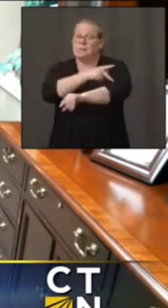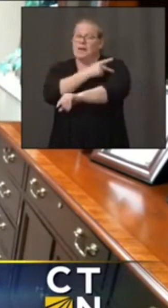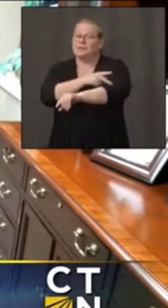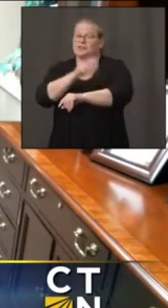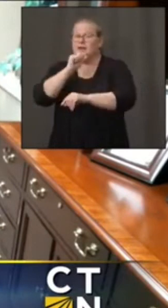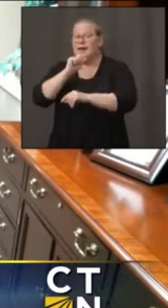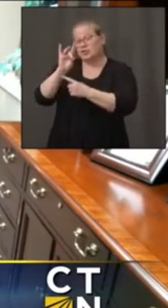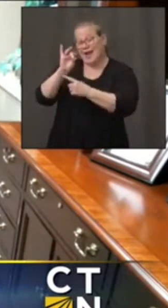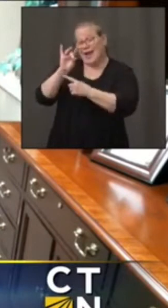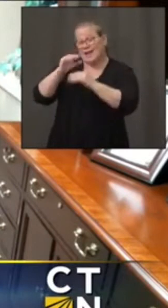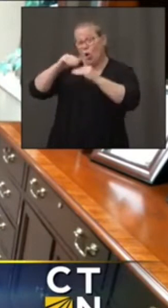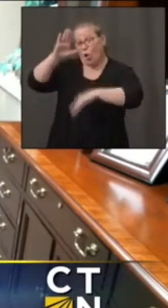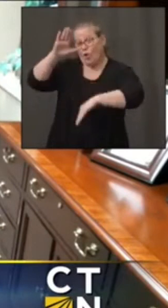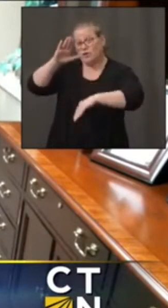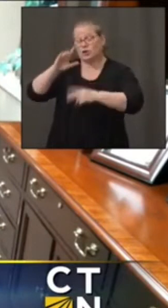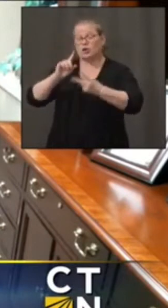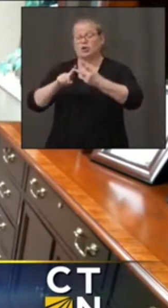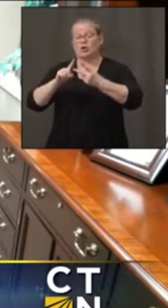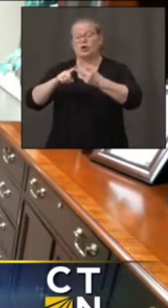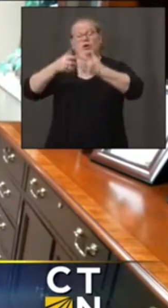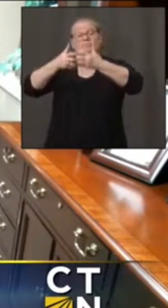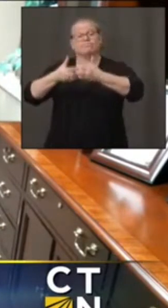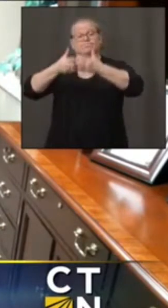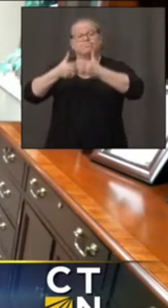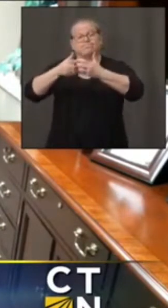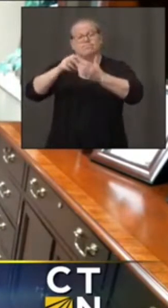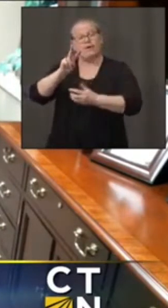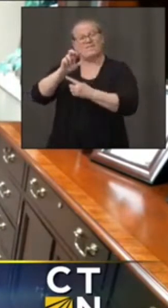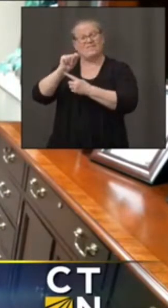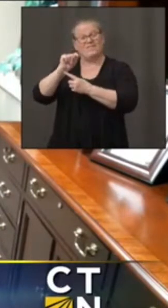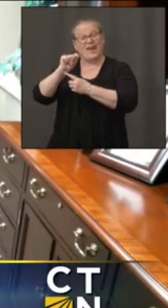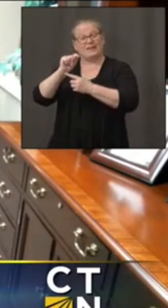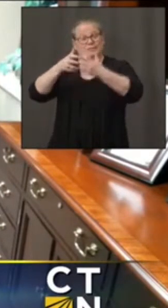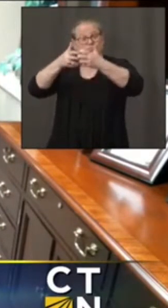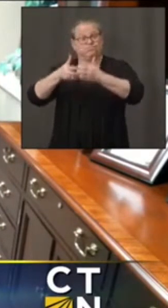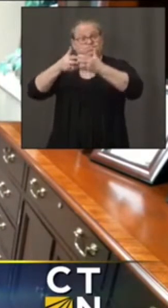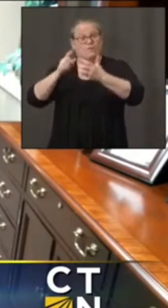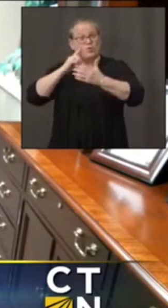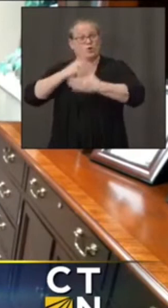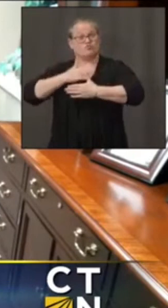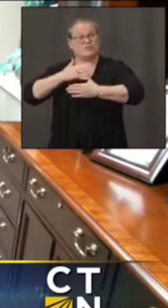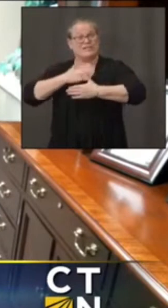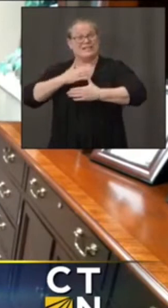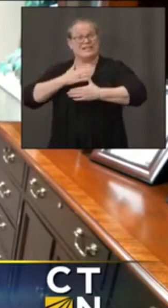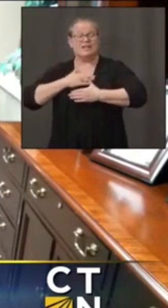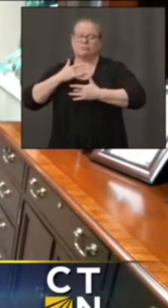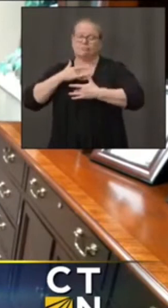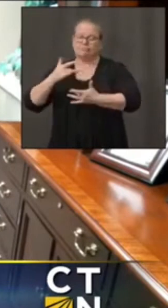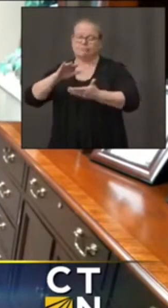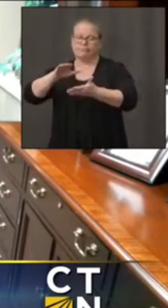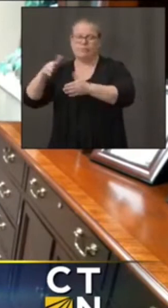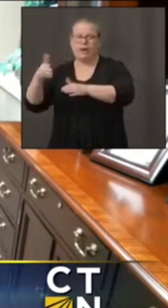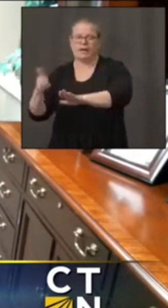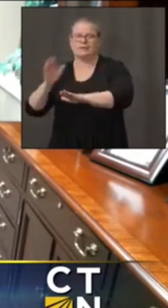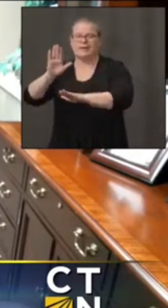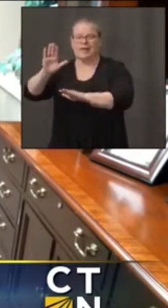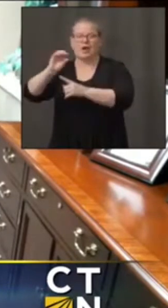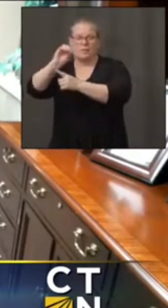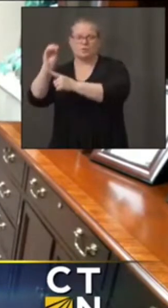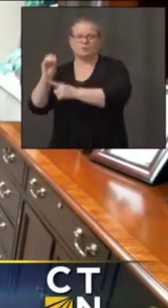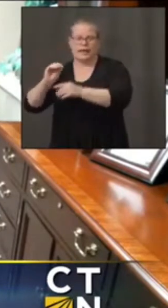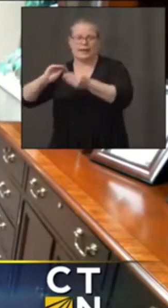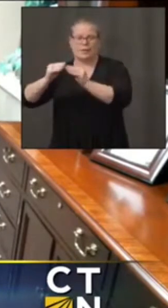ventilator, the mortality really hasn't changed. It's still quite high. Our goal really is to